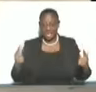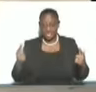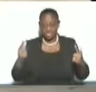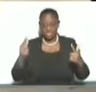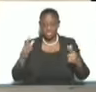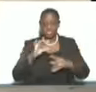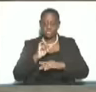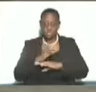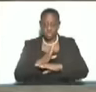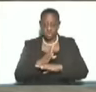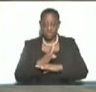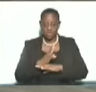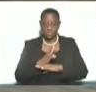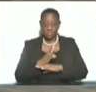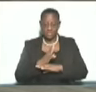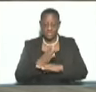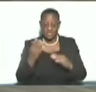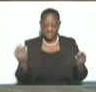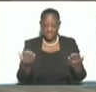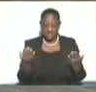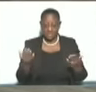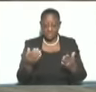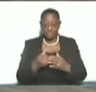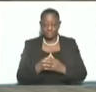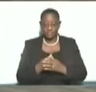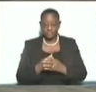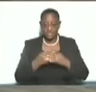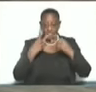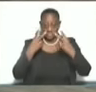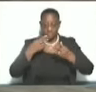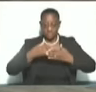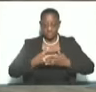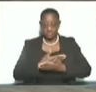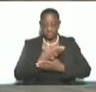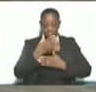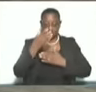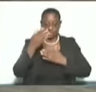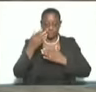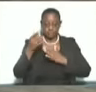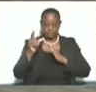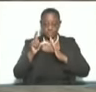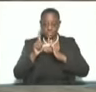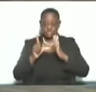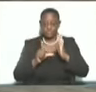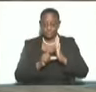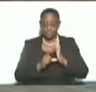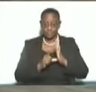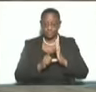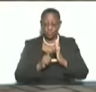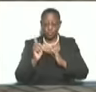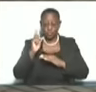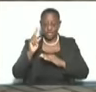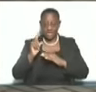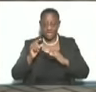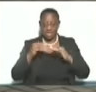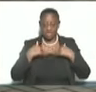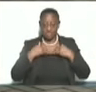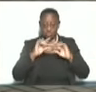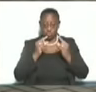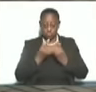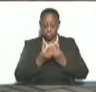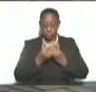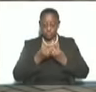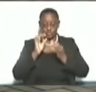employment. Improvements here will also see new legislation, like a downtown management authority, to oversee and enhance